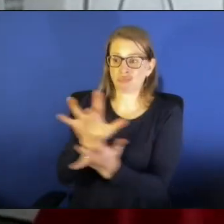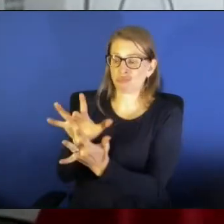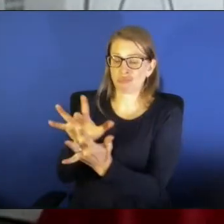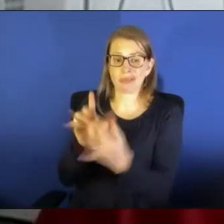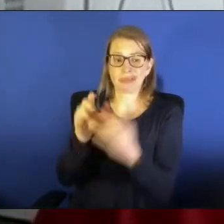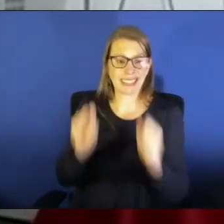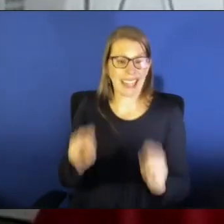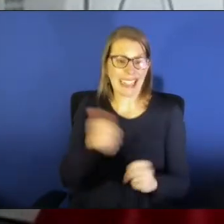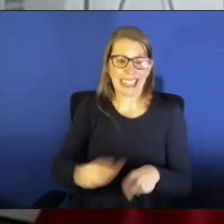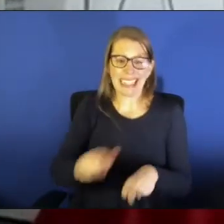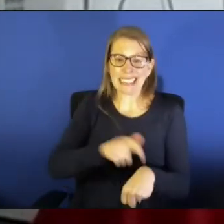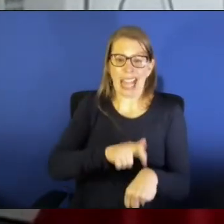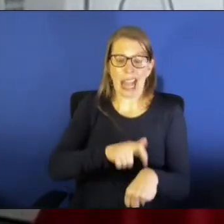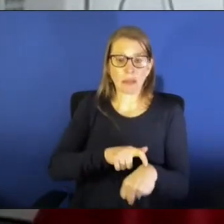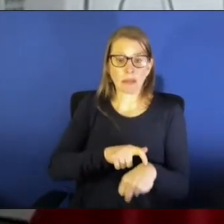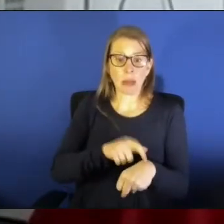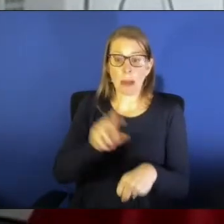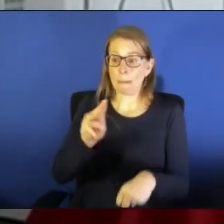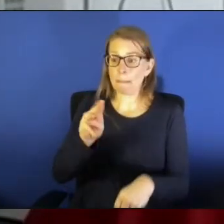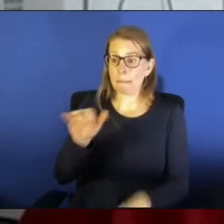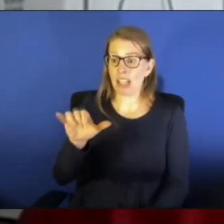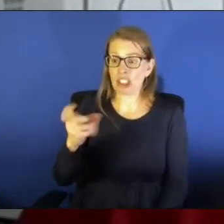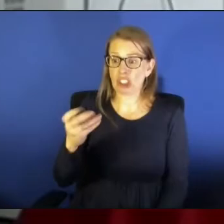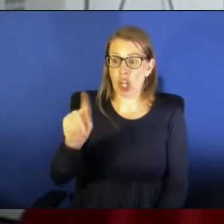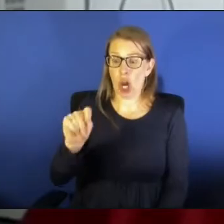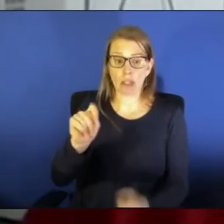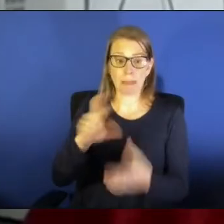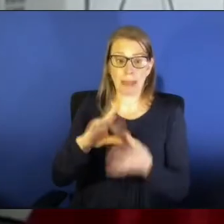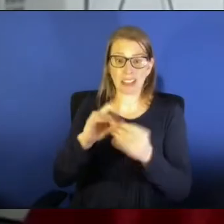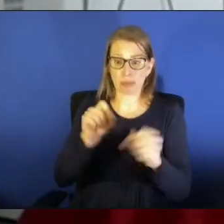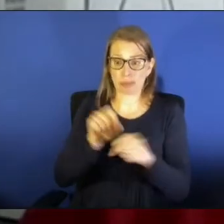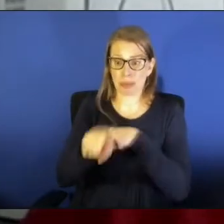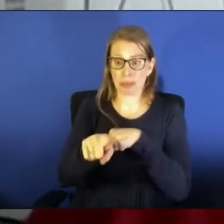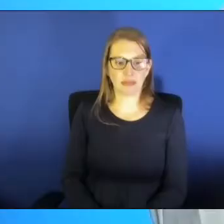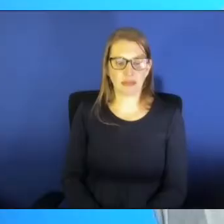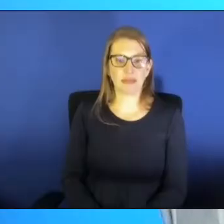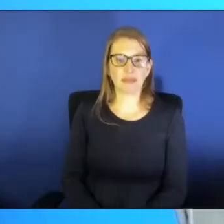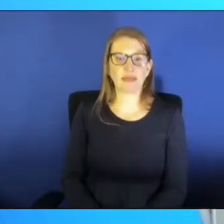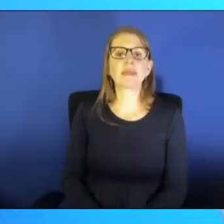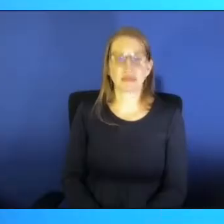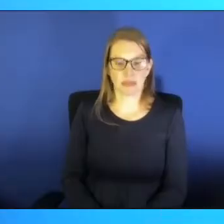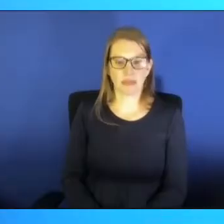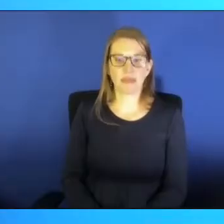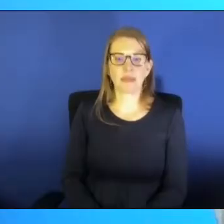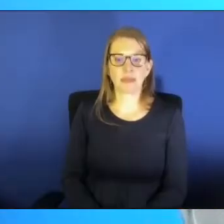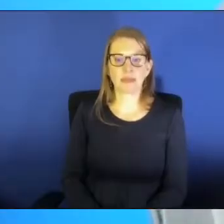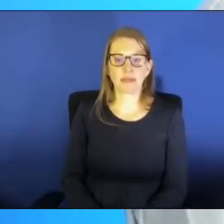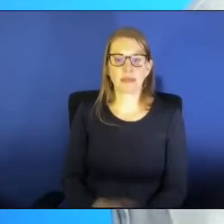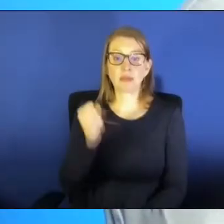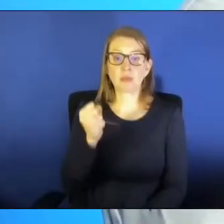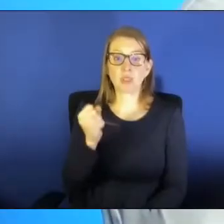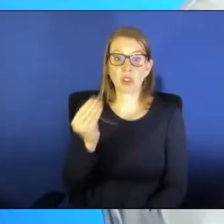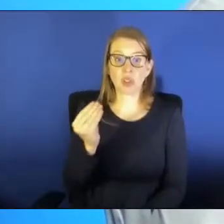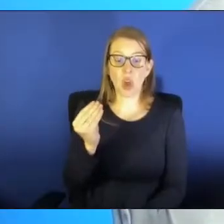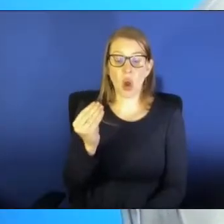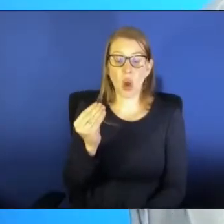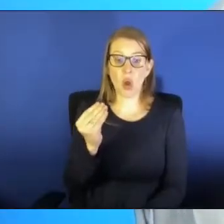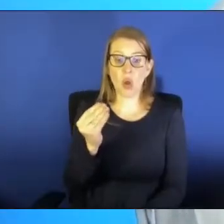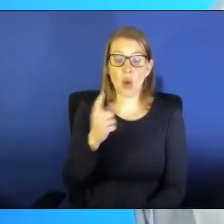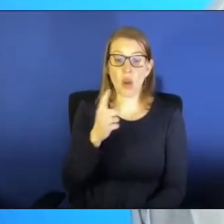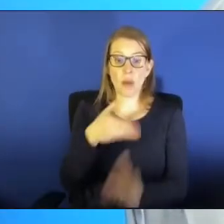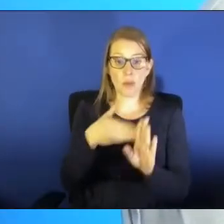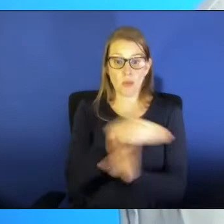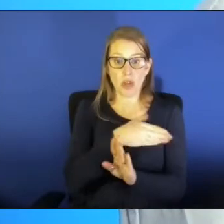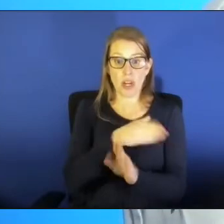be back to me that same day. It's just been a good experience for me. So in our pre-show